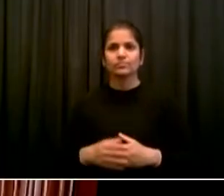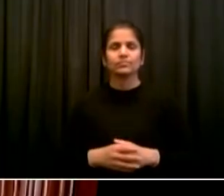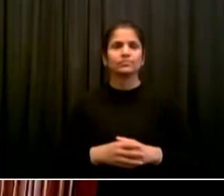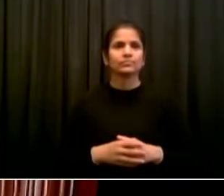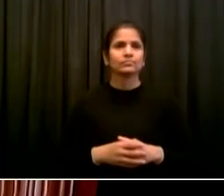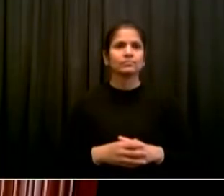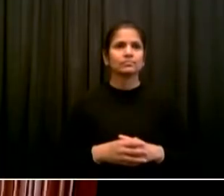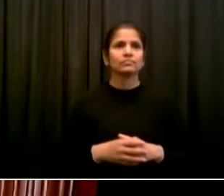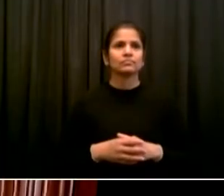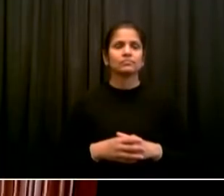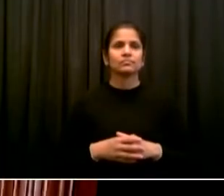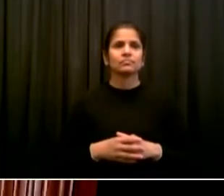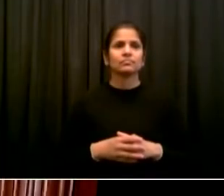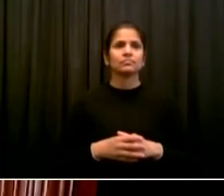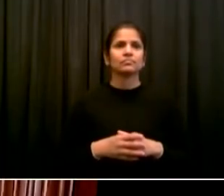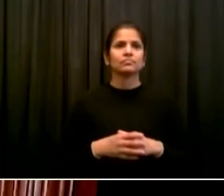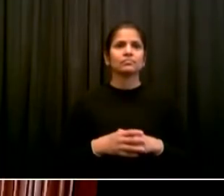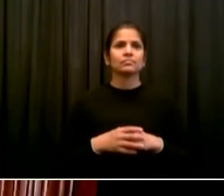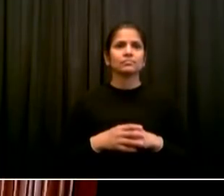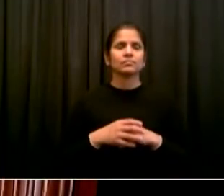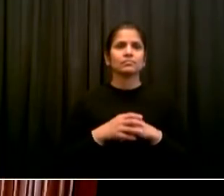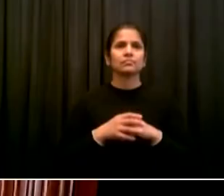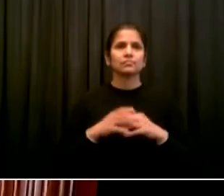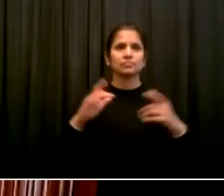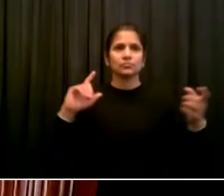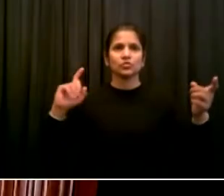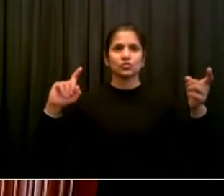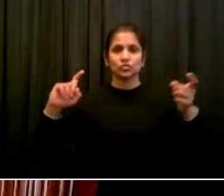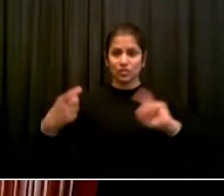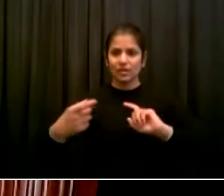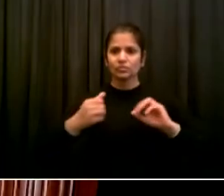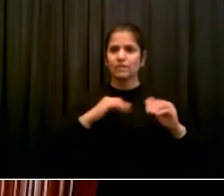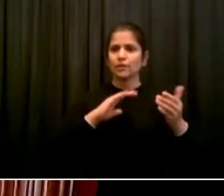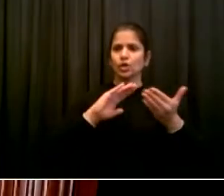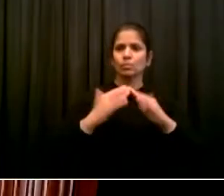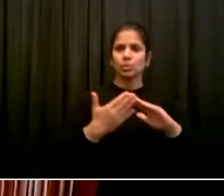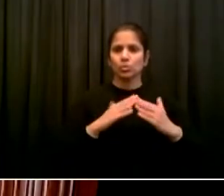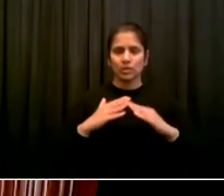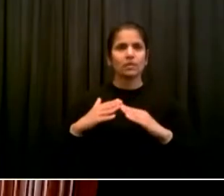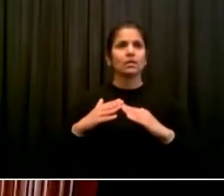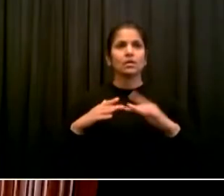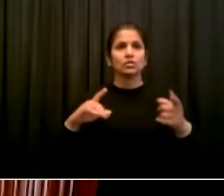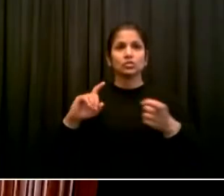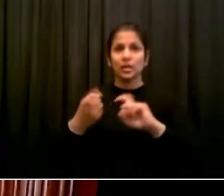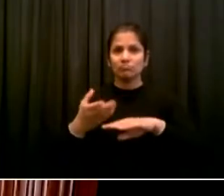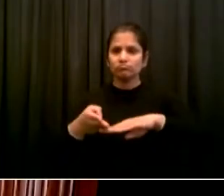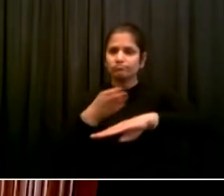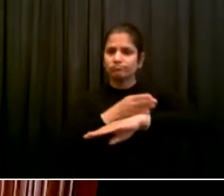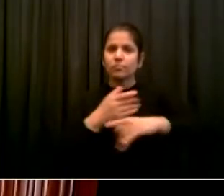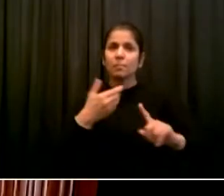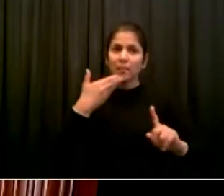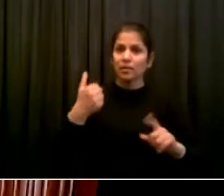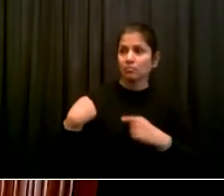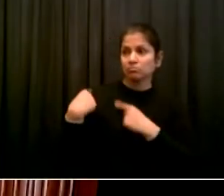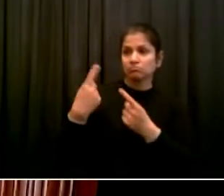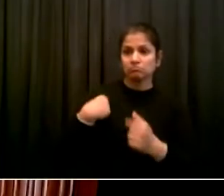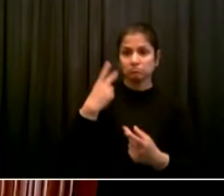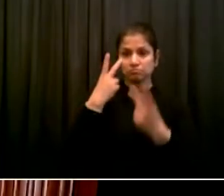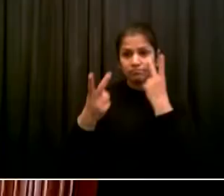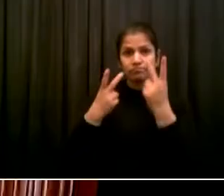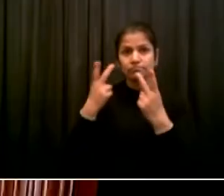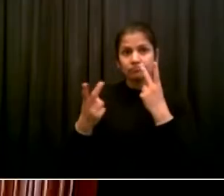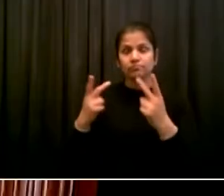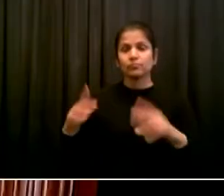push for necessary changes in our community, changes that we have seen and known and understood ever since my time as a child, that we now have